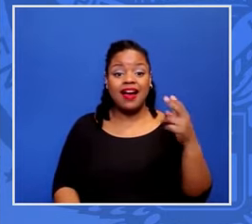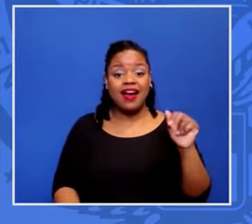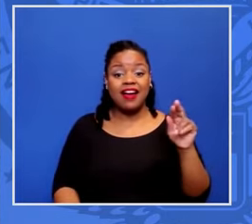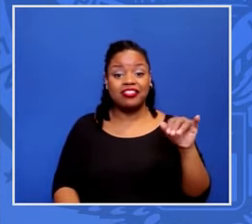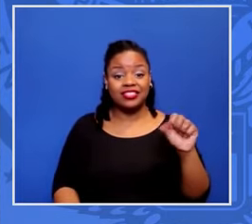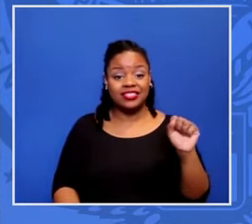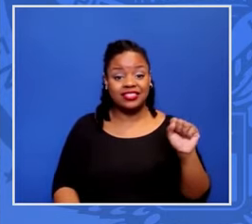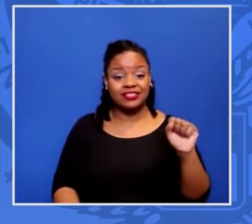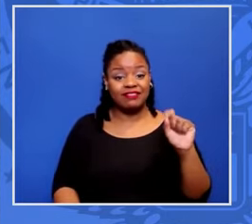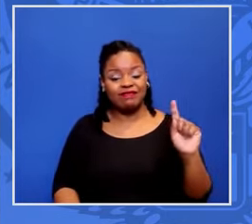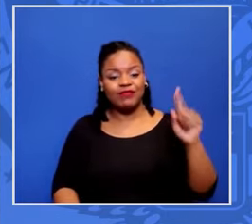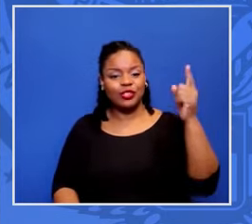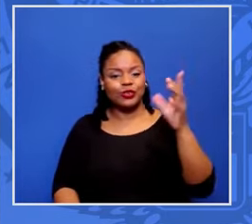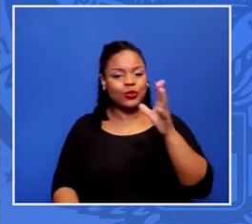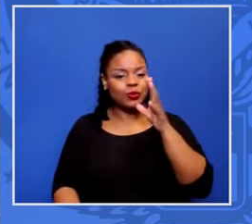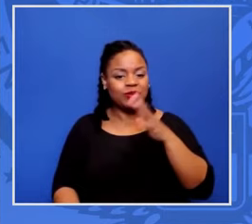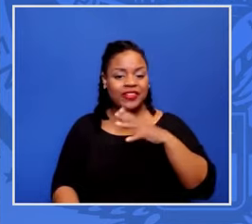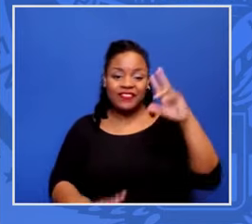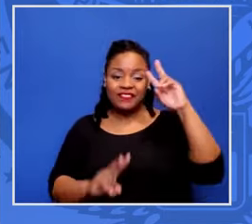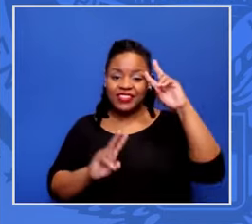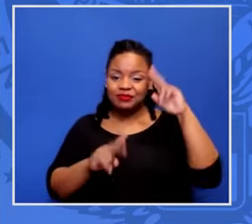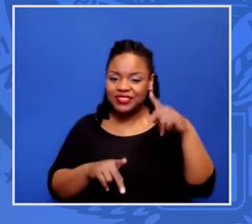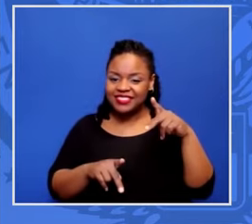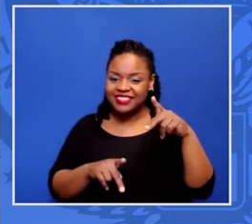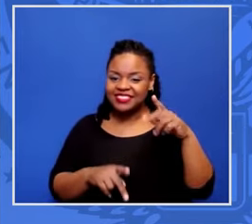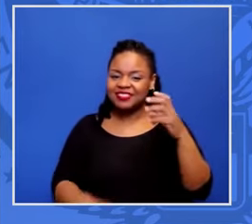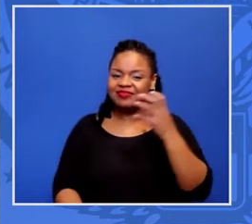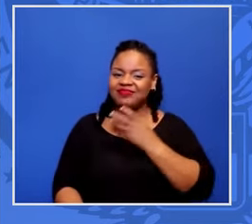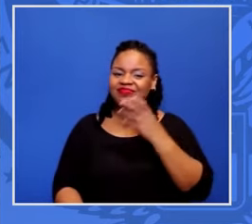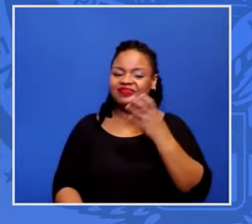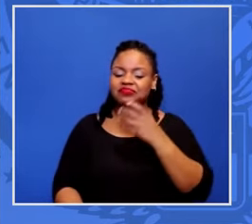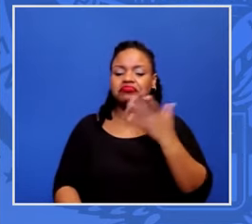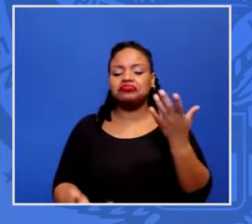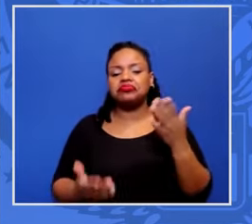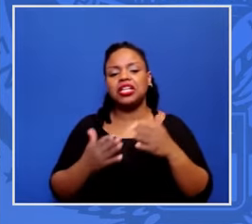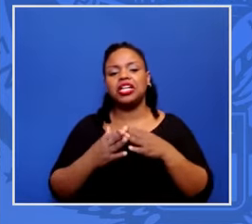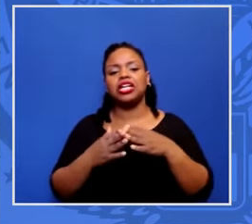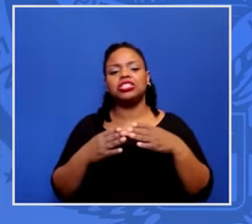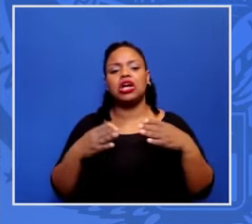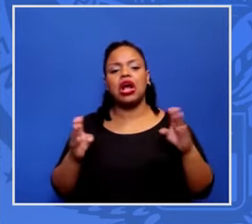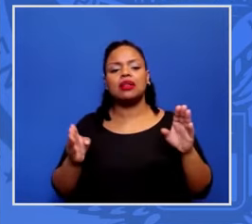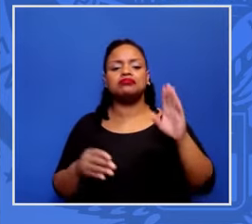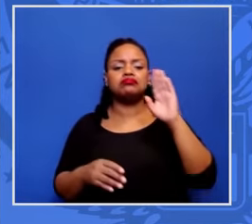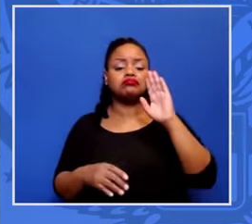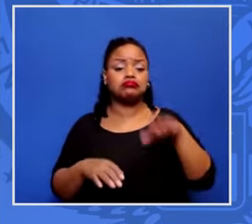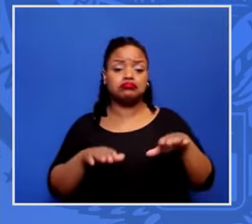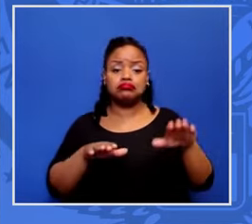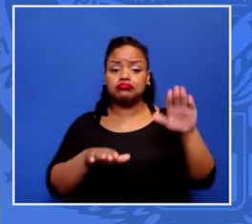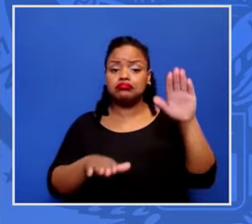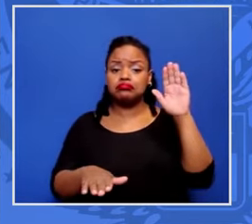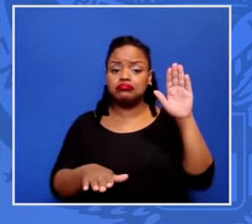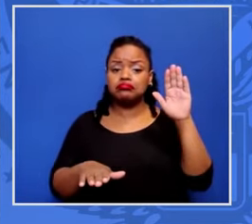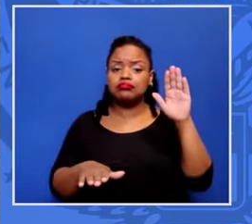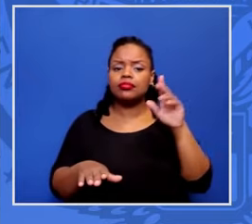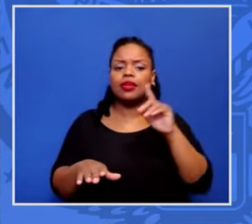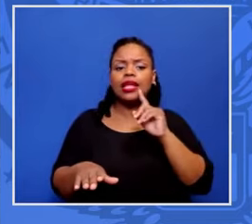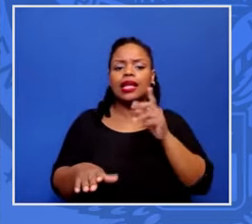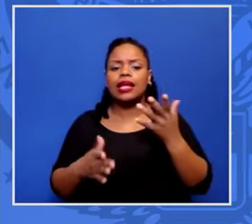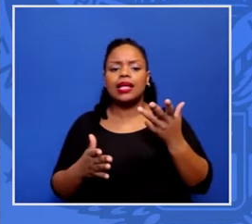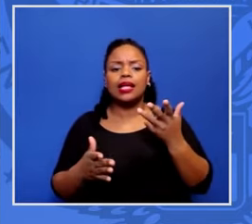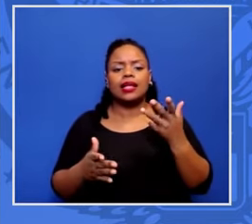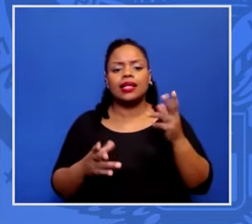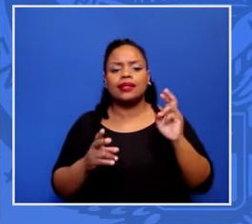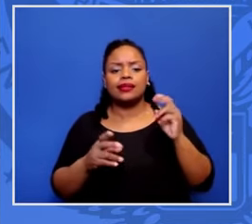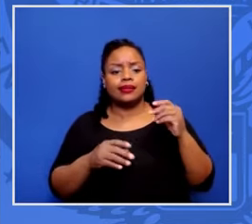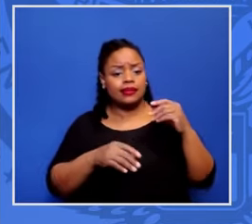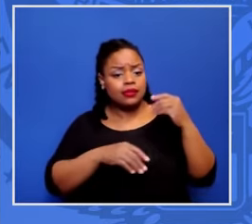more broadly, I think inaugurations signal a tradition of a peaceful transfer of power that